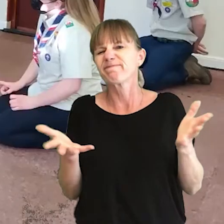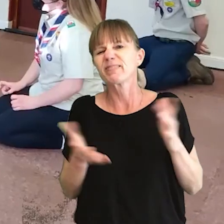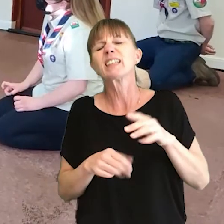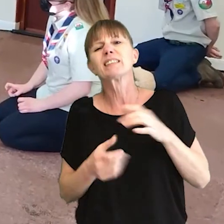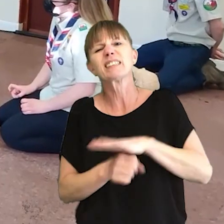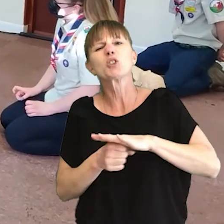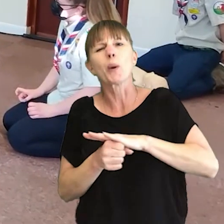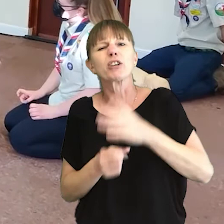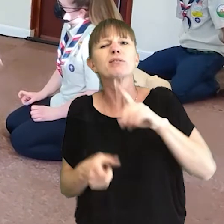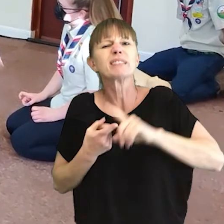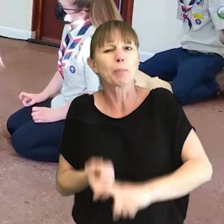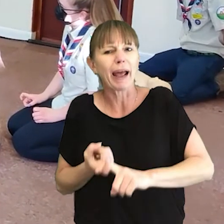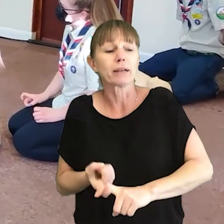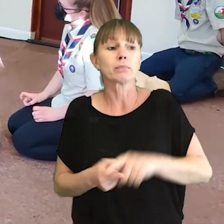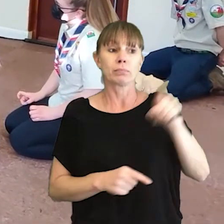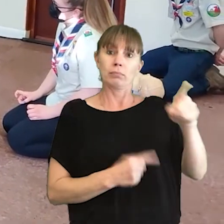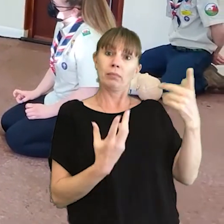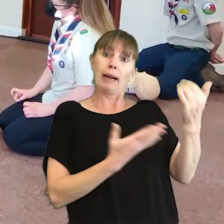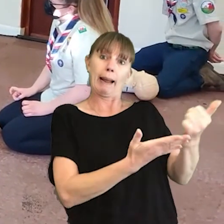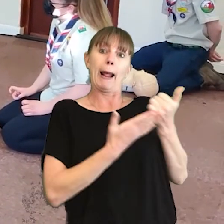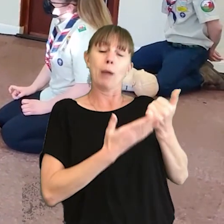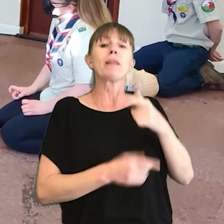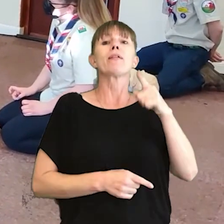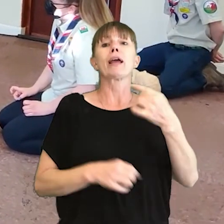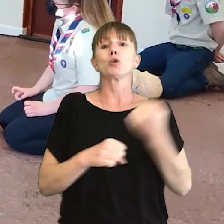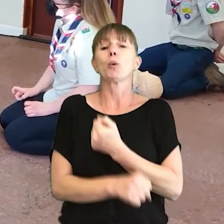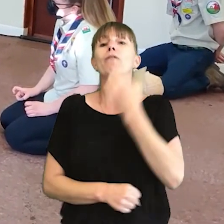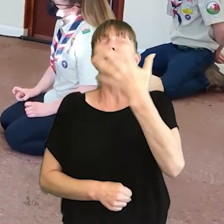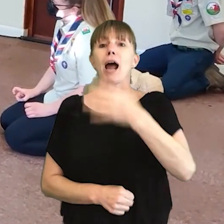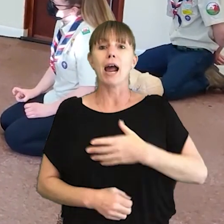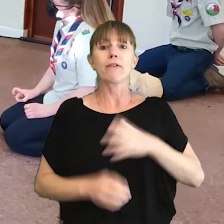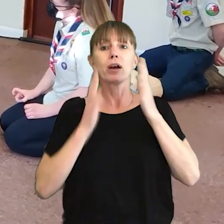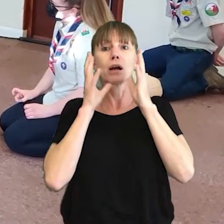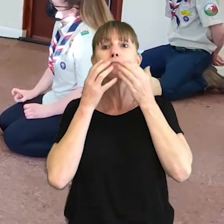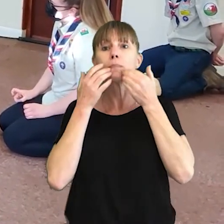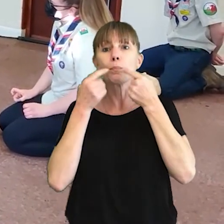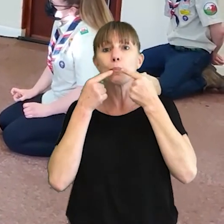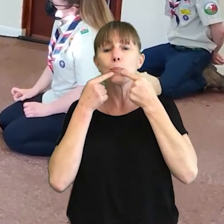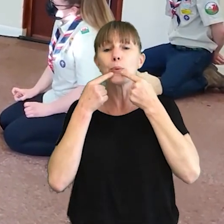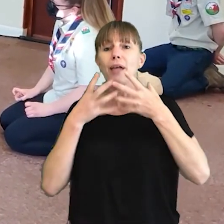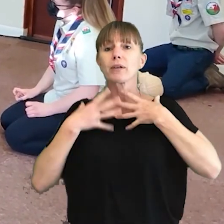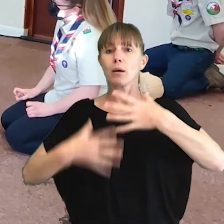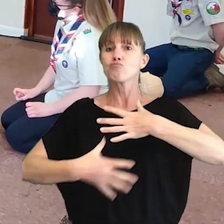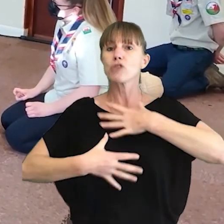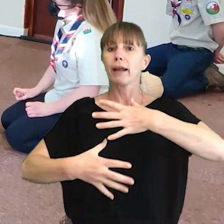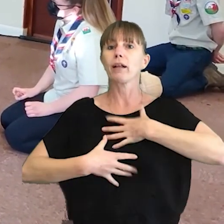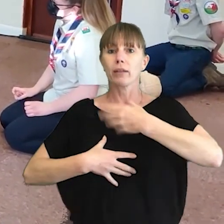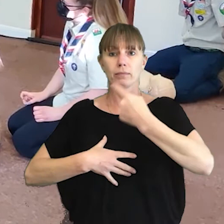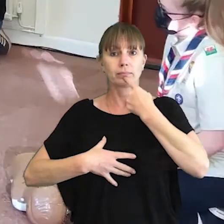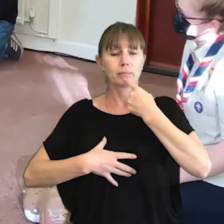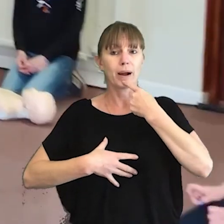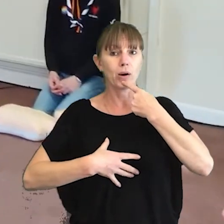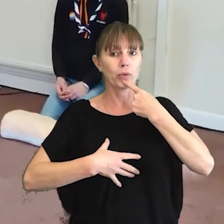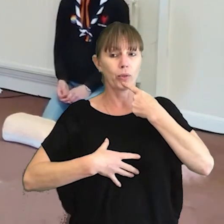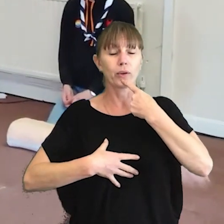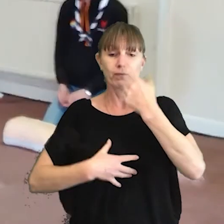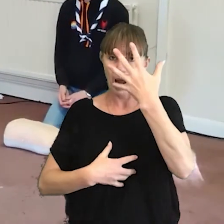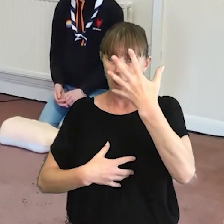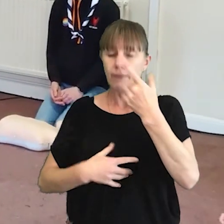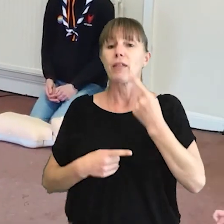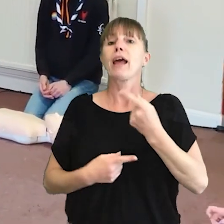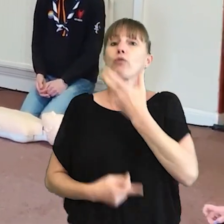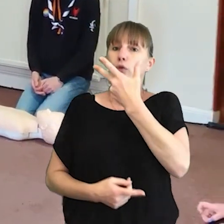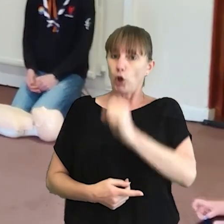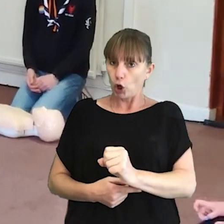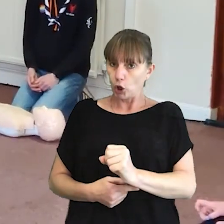going to get them to do it, we'd get them to do 5 initial breaths. We would do 30 compressions, and then they would do 2 breaths,